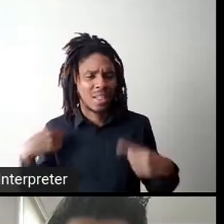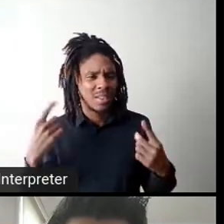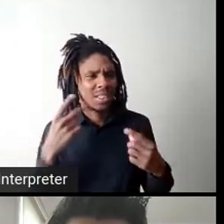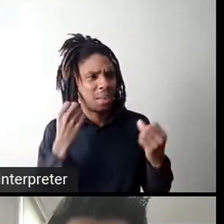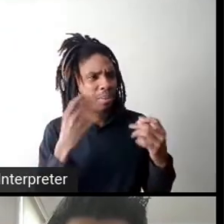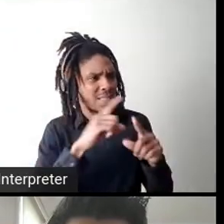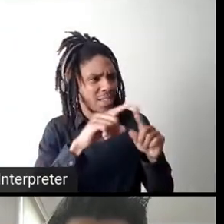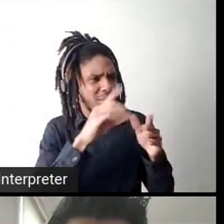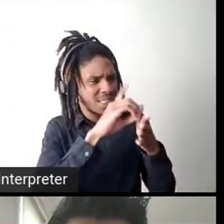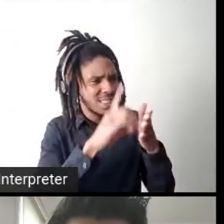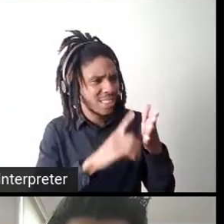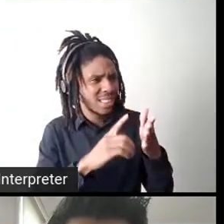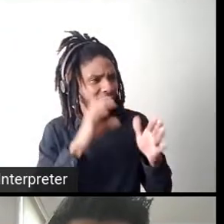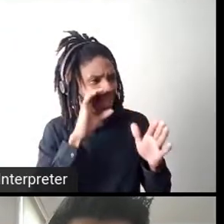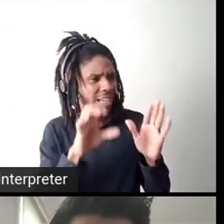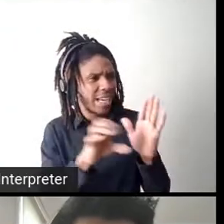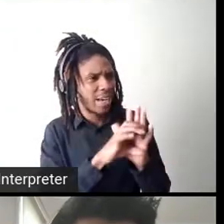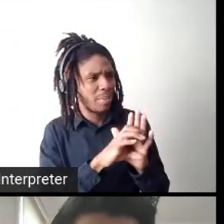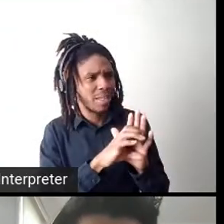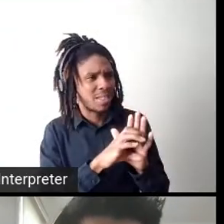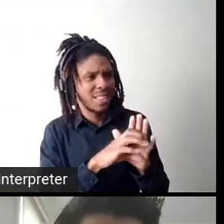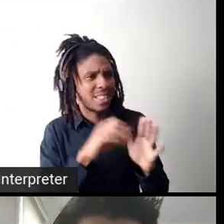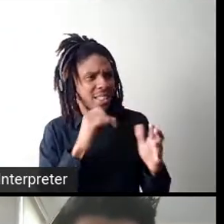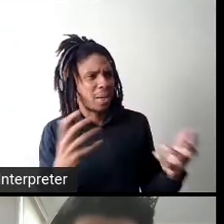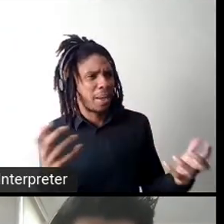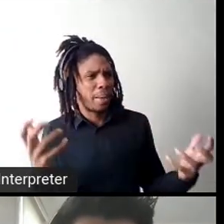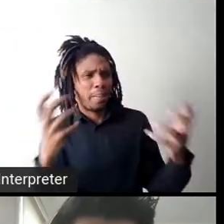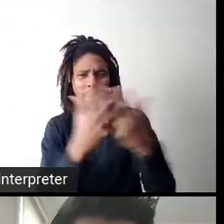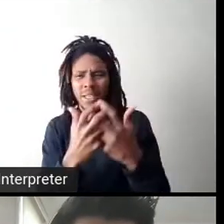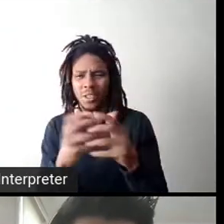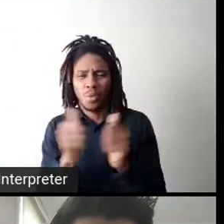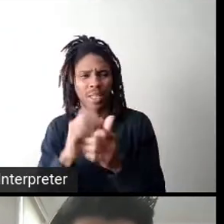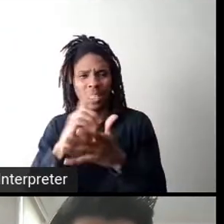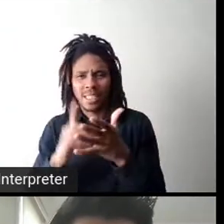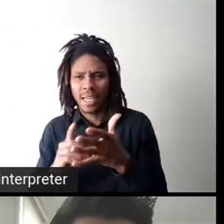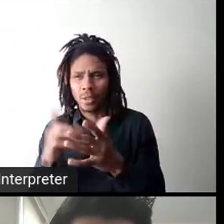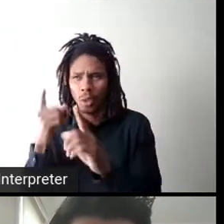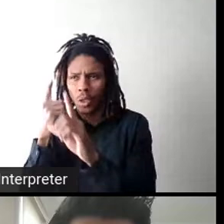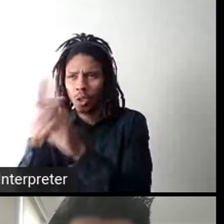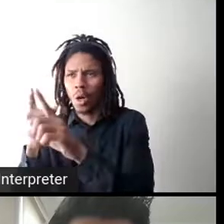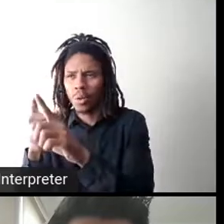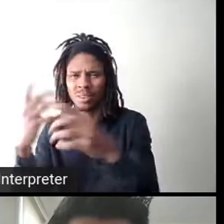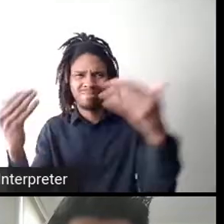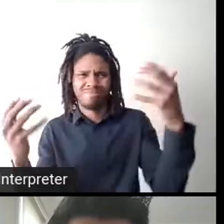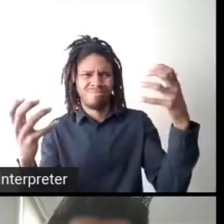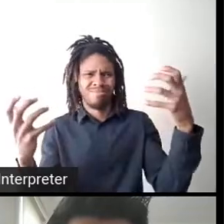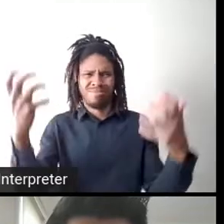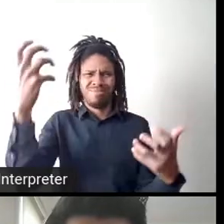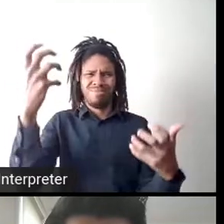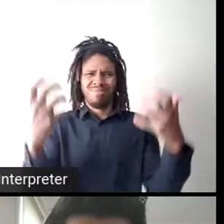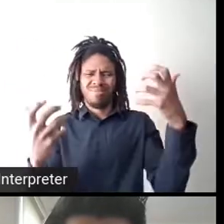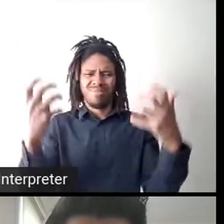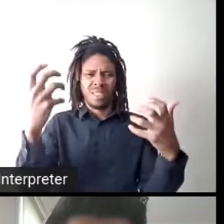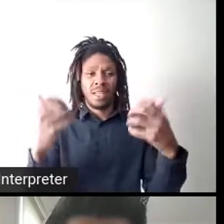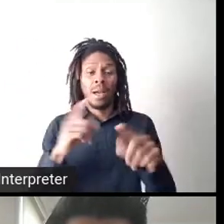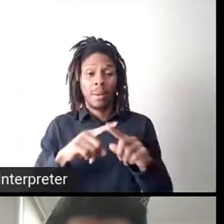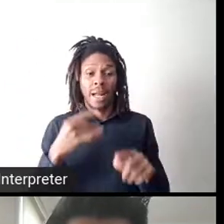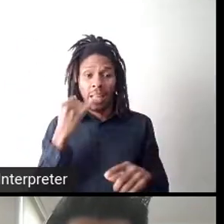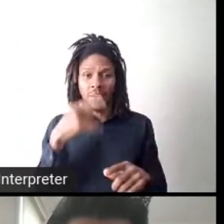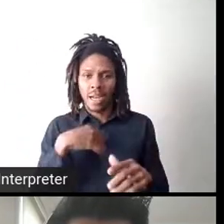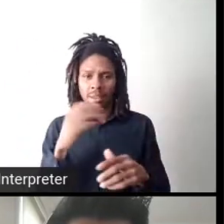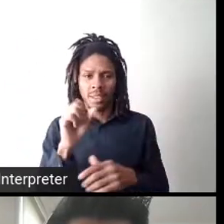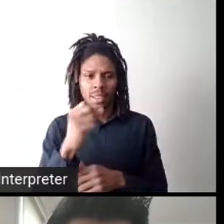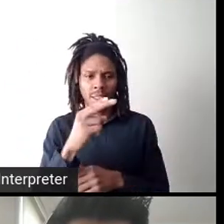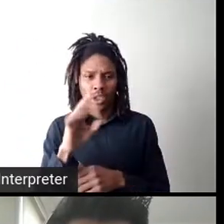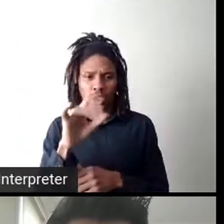image aspect ratios just don't match up with what the designer is trying to accomplish inside the component. And here, if I shuffle this multiple times,